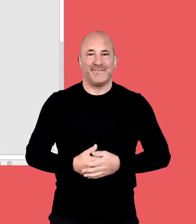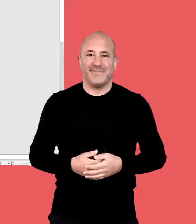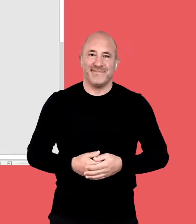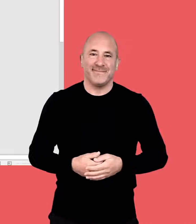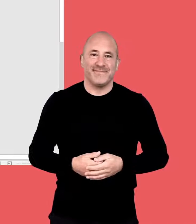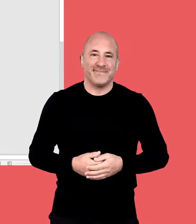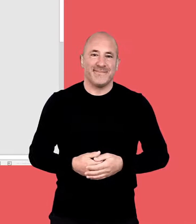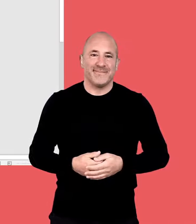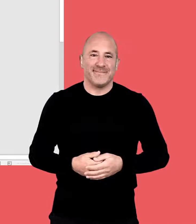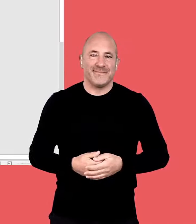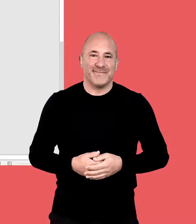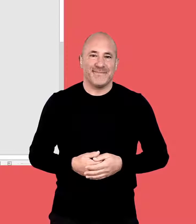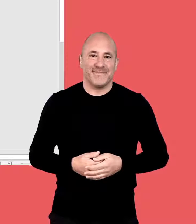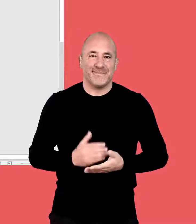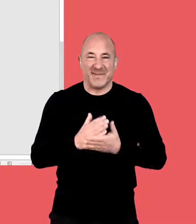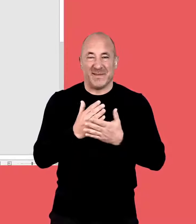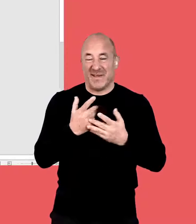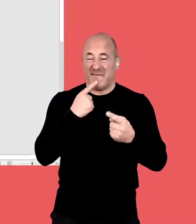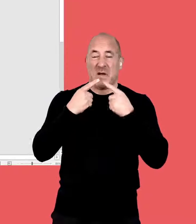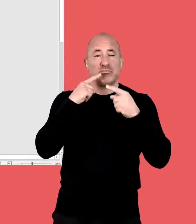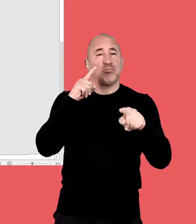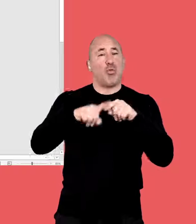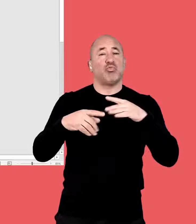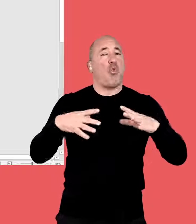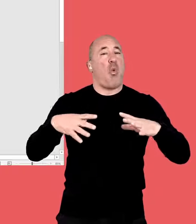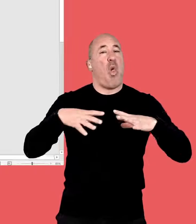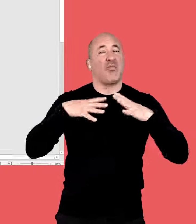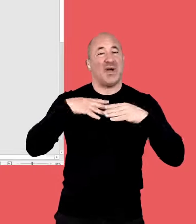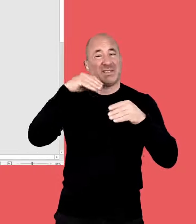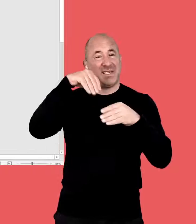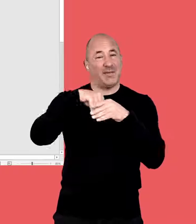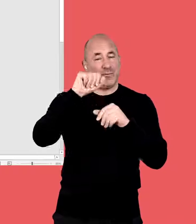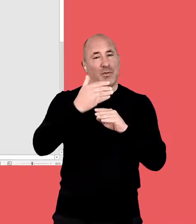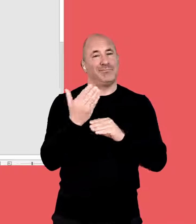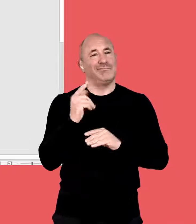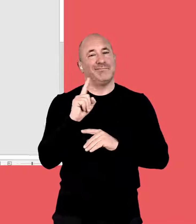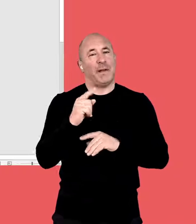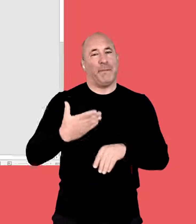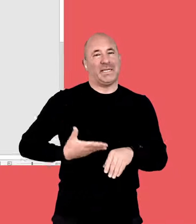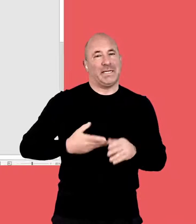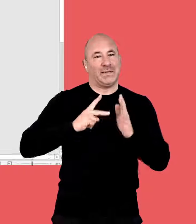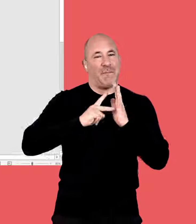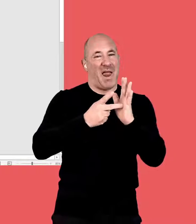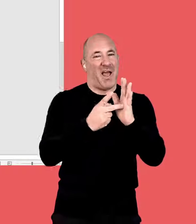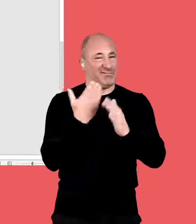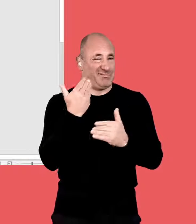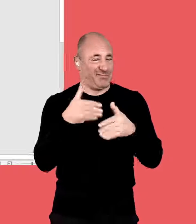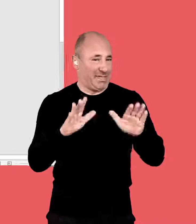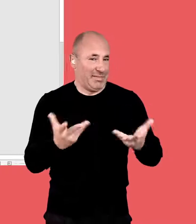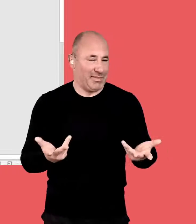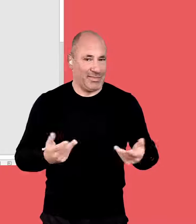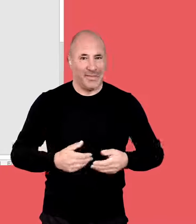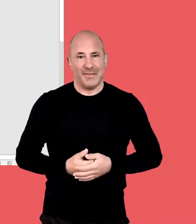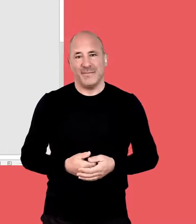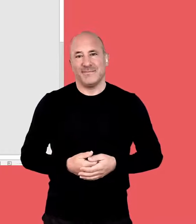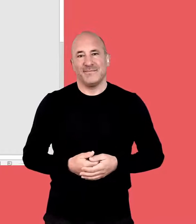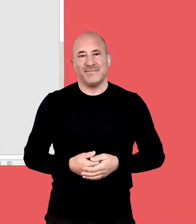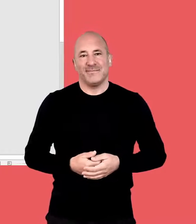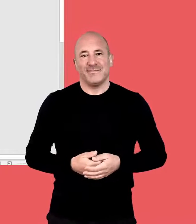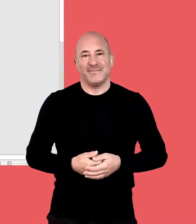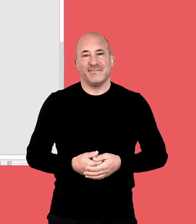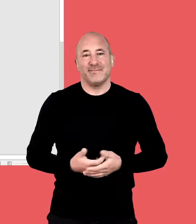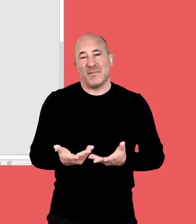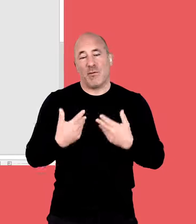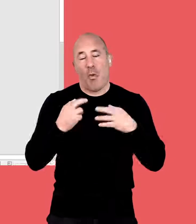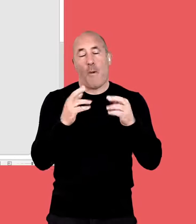analysis. Much of this information has already been included in your business plans previously. We